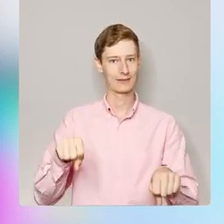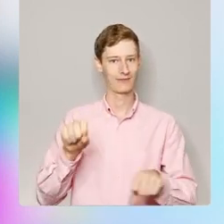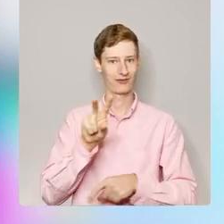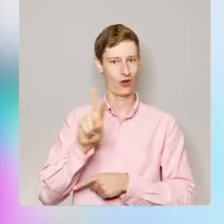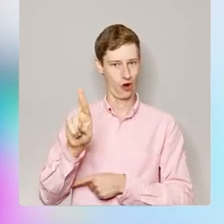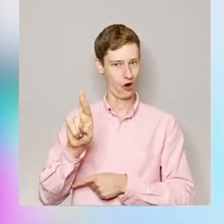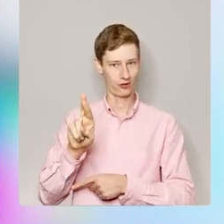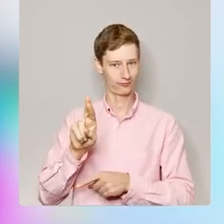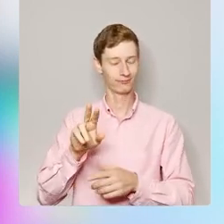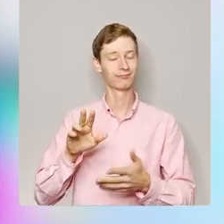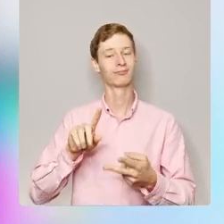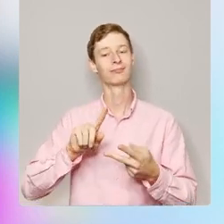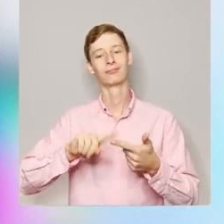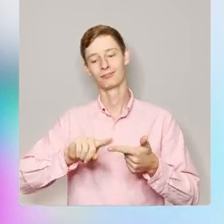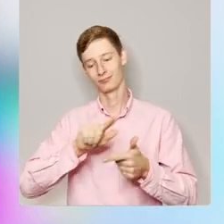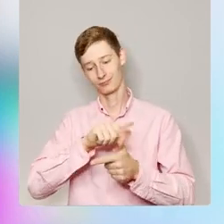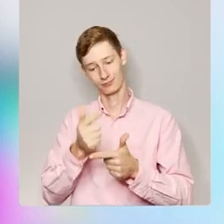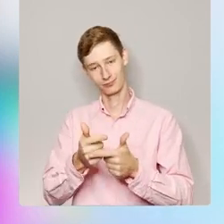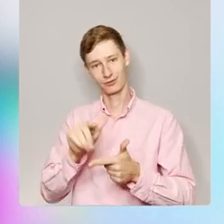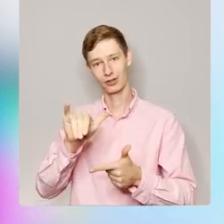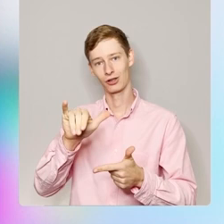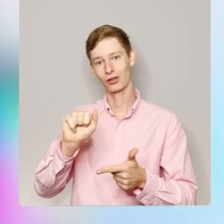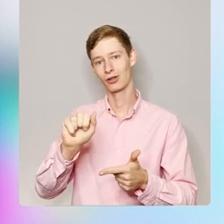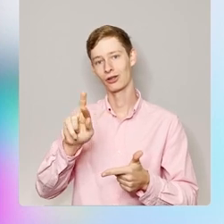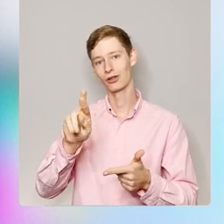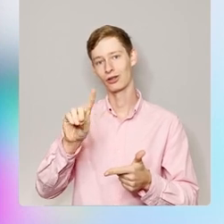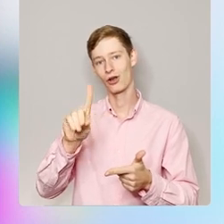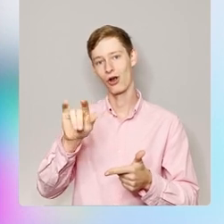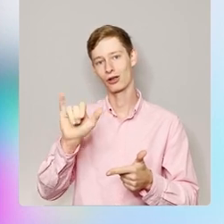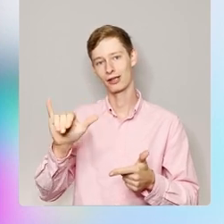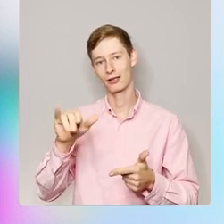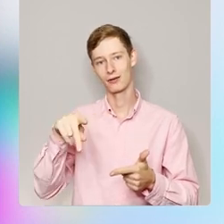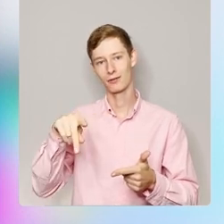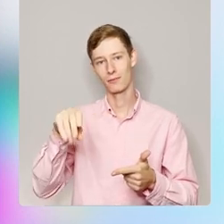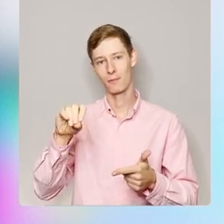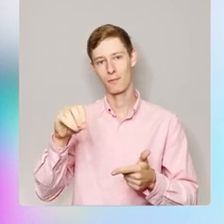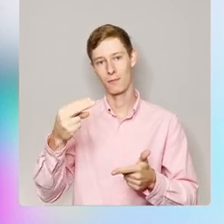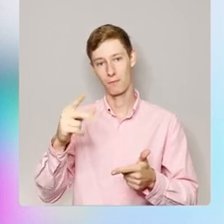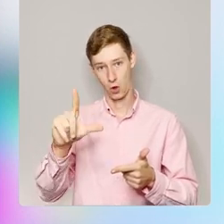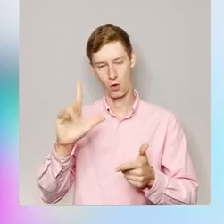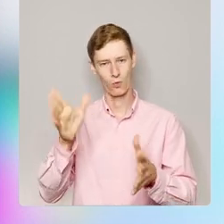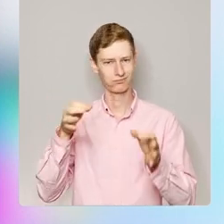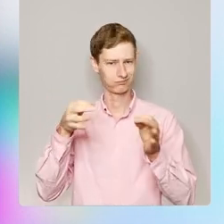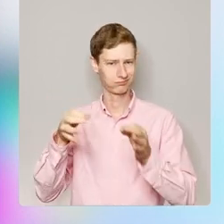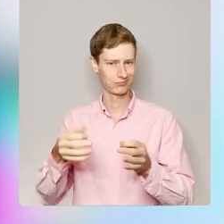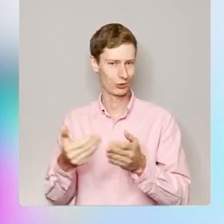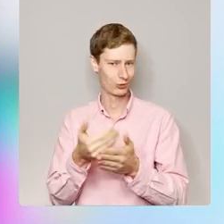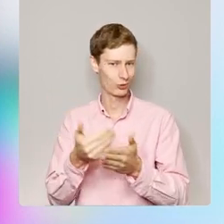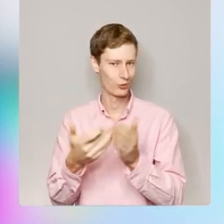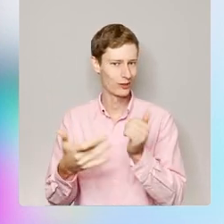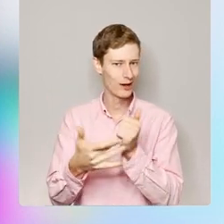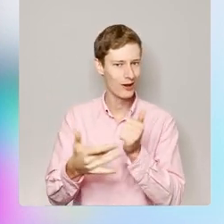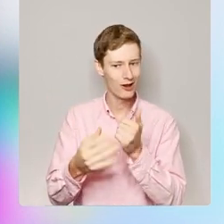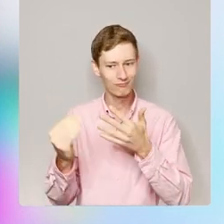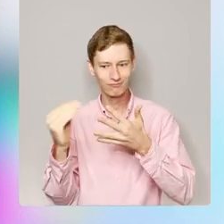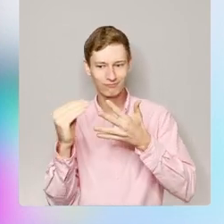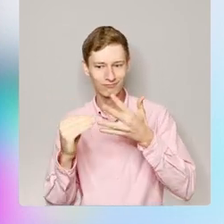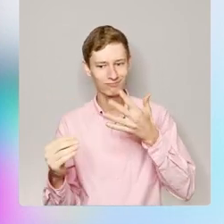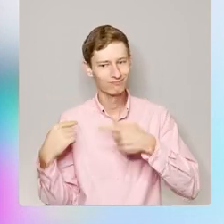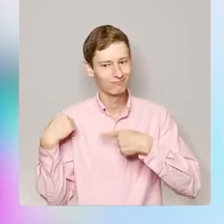Yardley Pohl will discuss new features, technologies, and improvements we've made for developers in the last